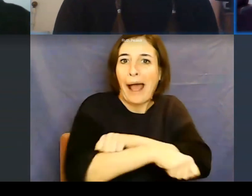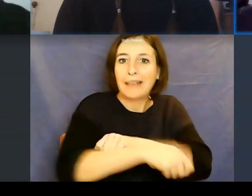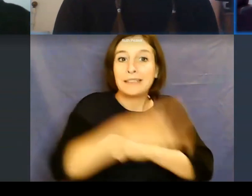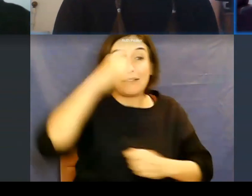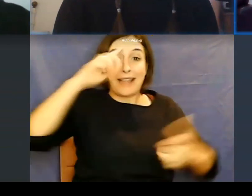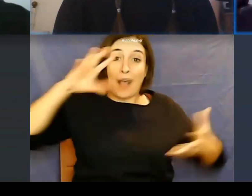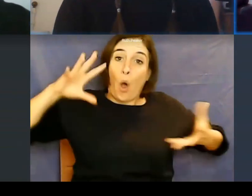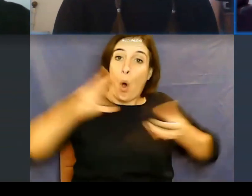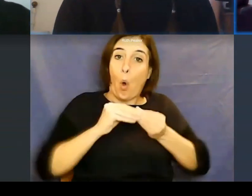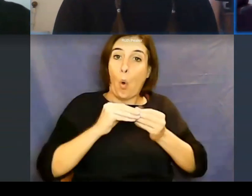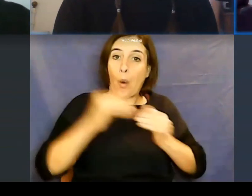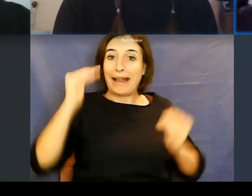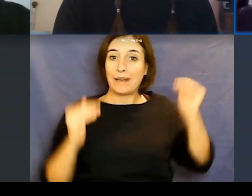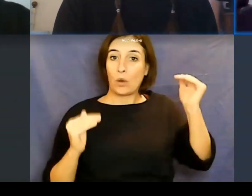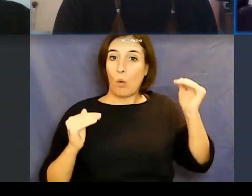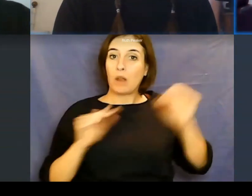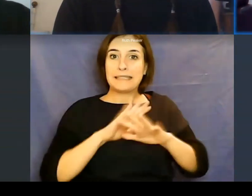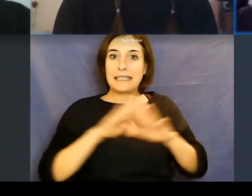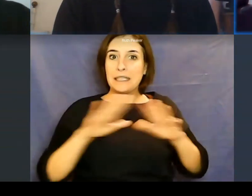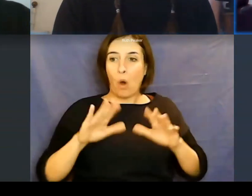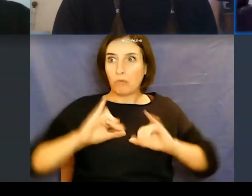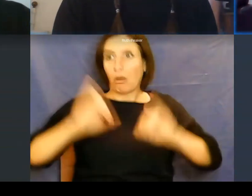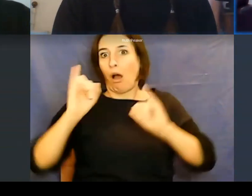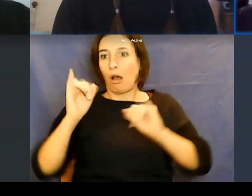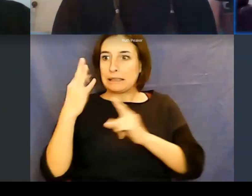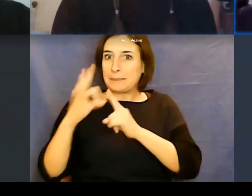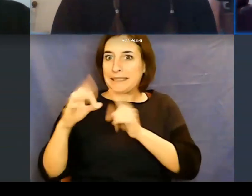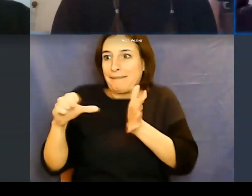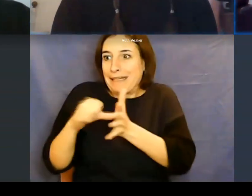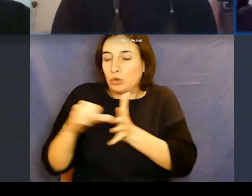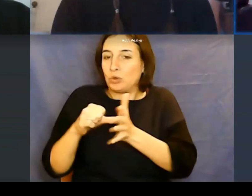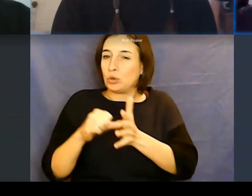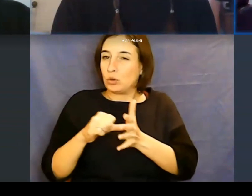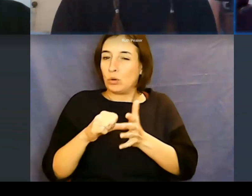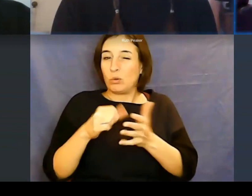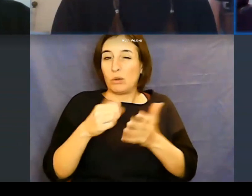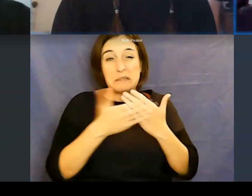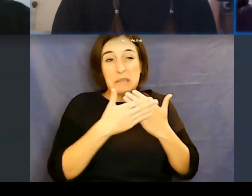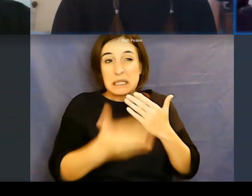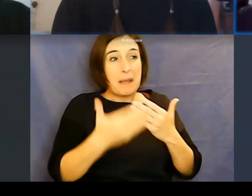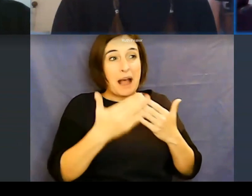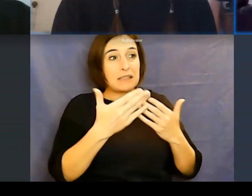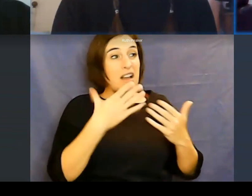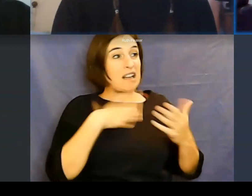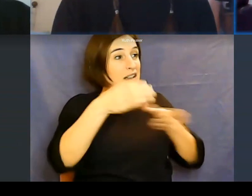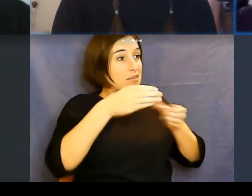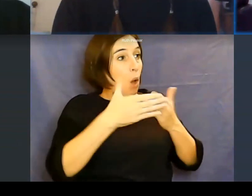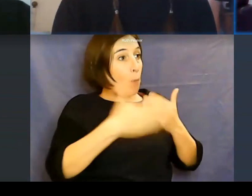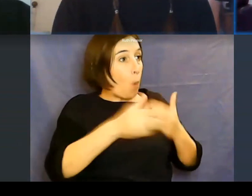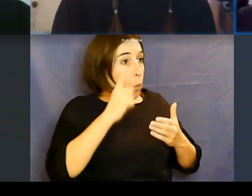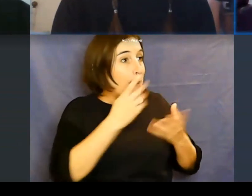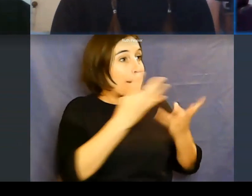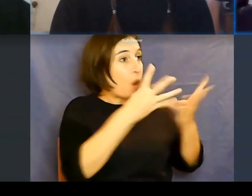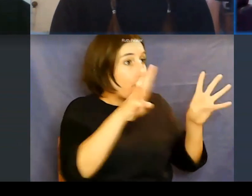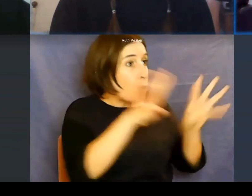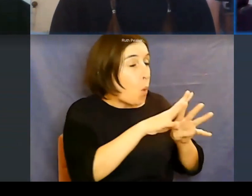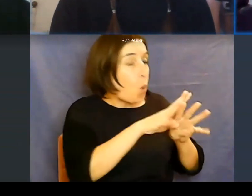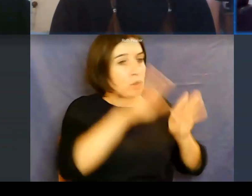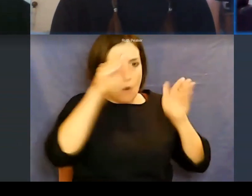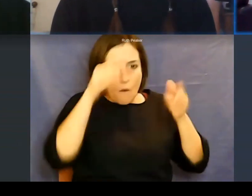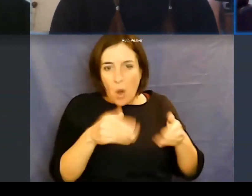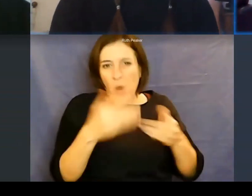it's, you know, getting more women into boardrooms or whether it's just looking at particular faith or whatever. It's got to be a bit more diverse.